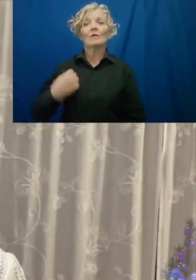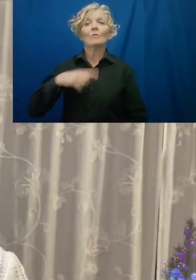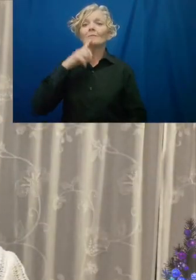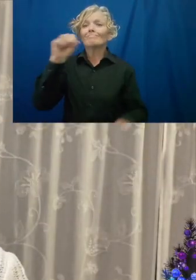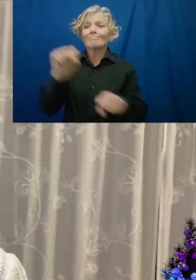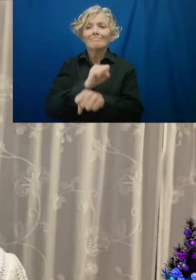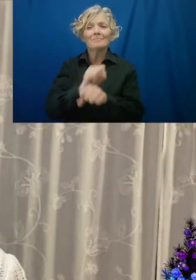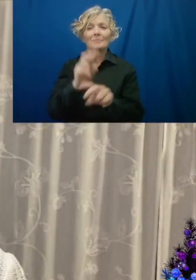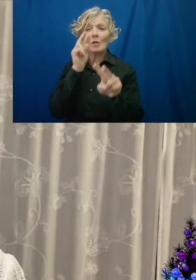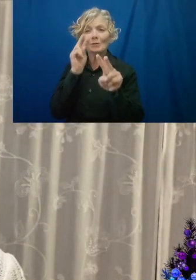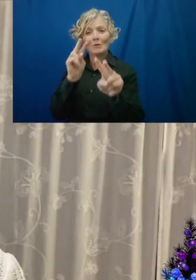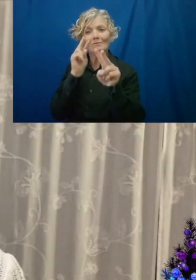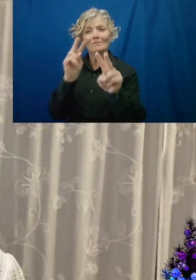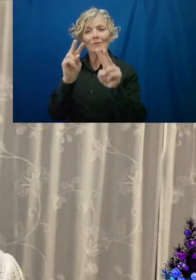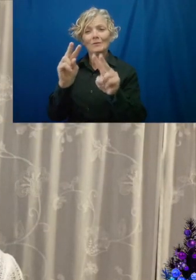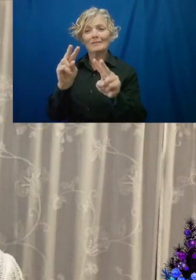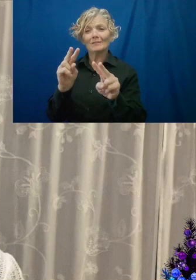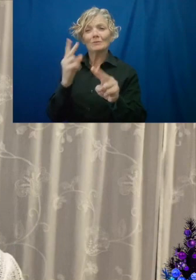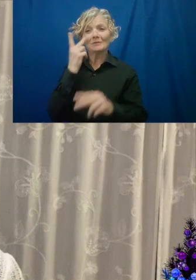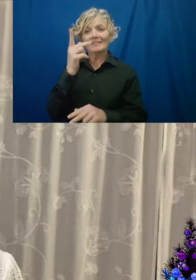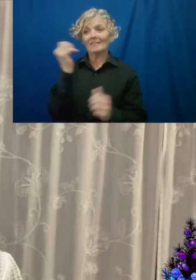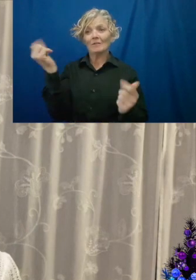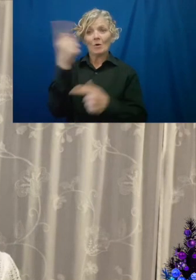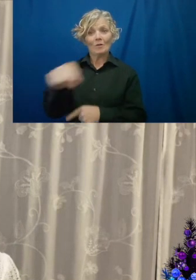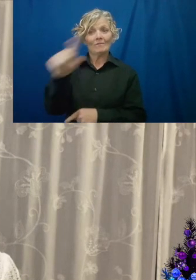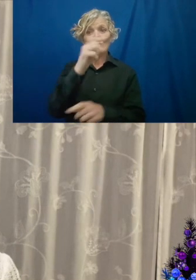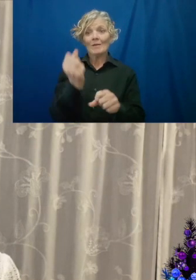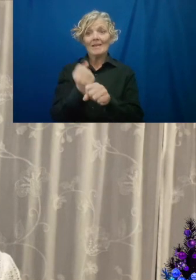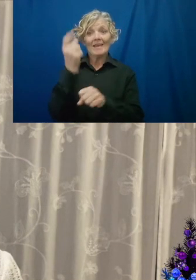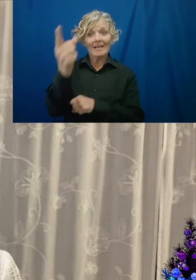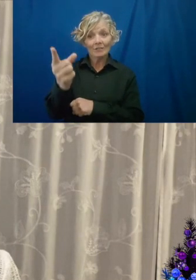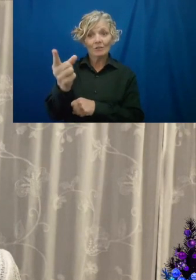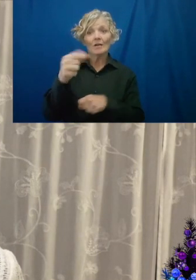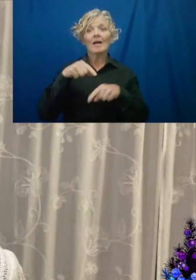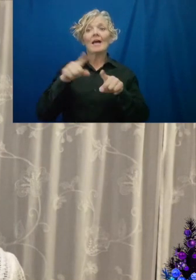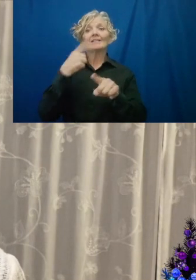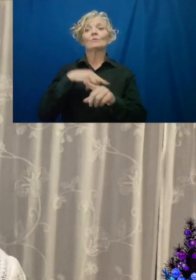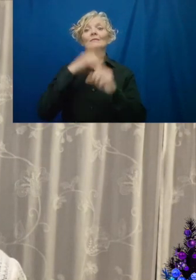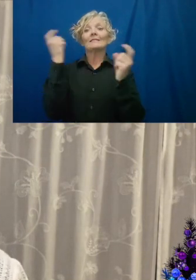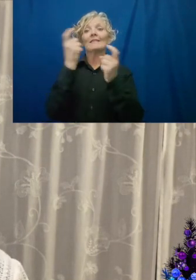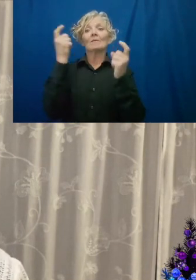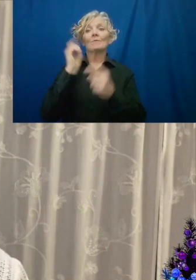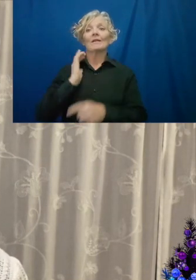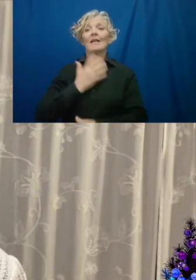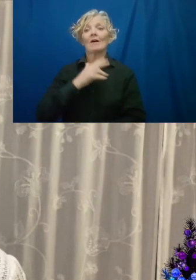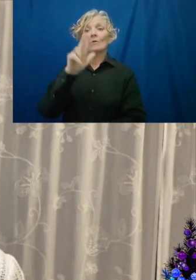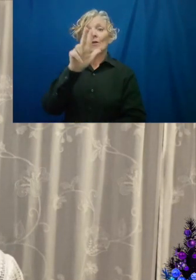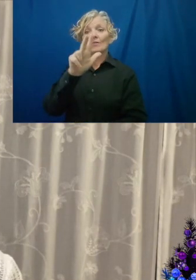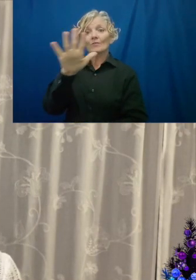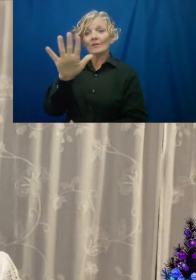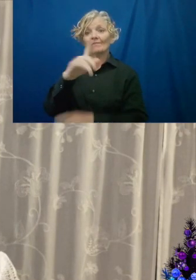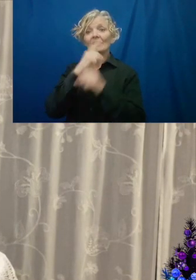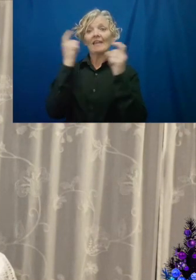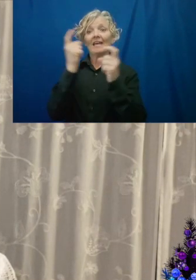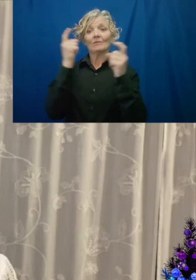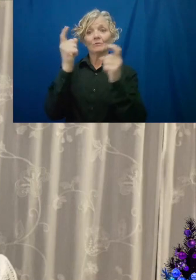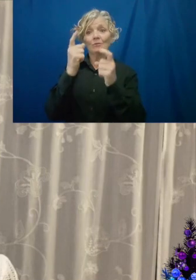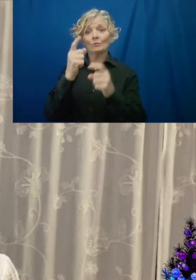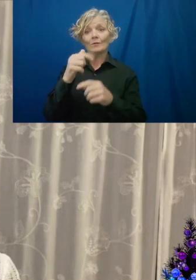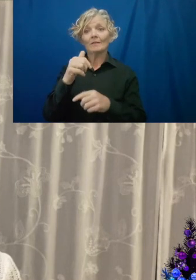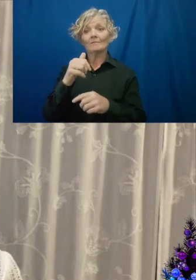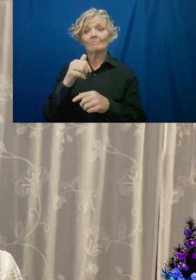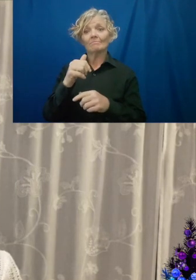We are so looking forward to seeing you all next year as we celebrate our 35th anniversary as an